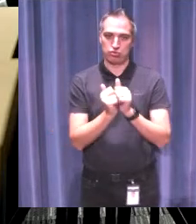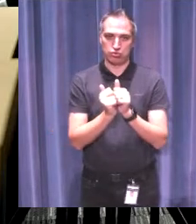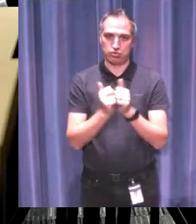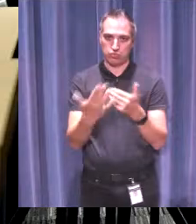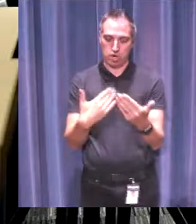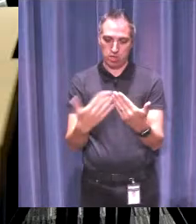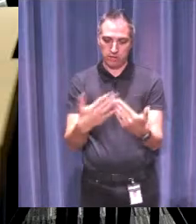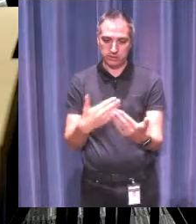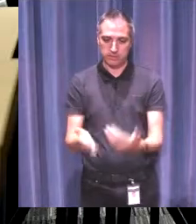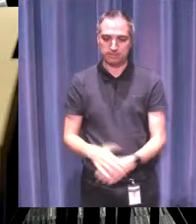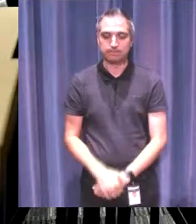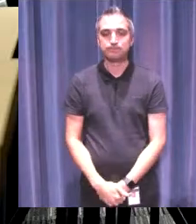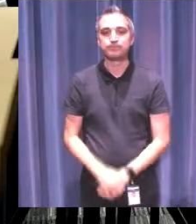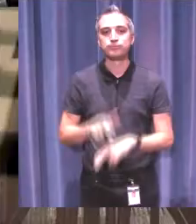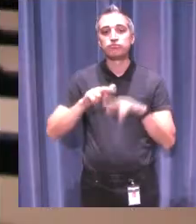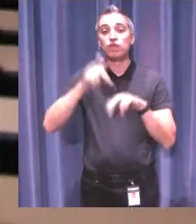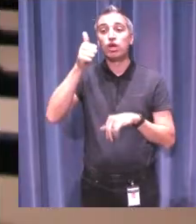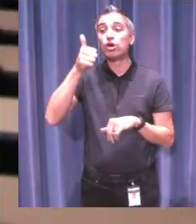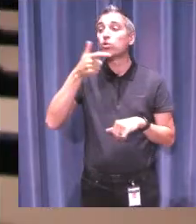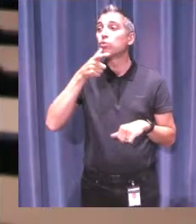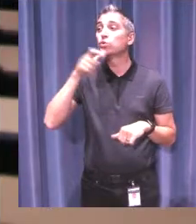Who wants to go second?